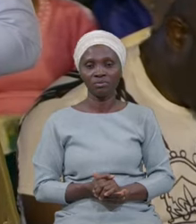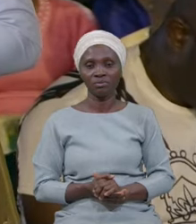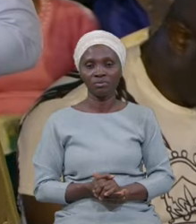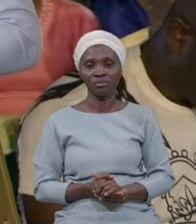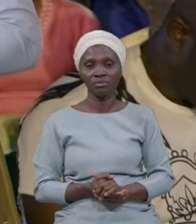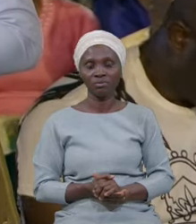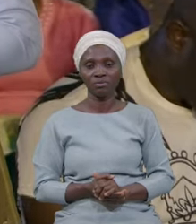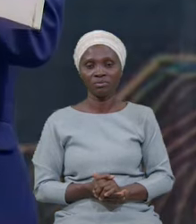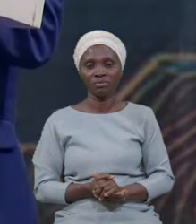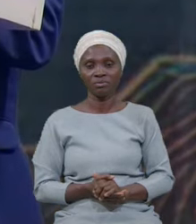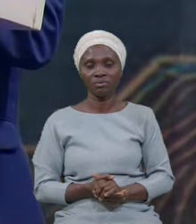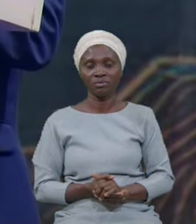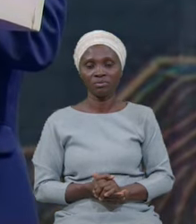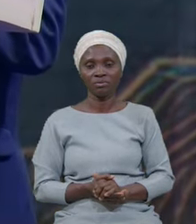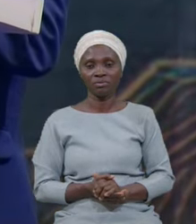with them,